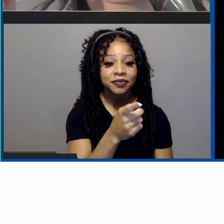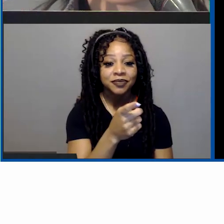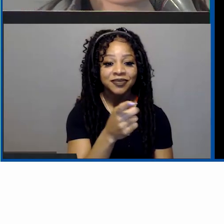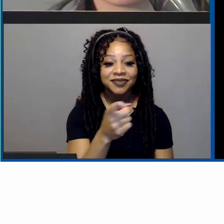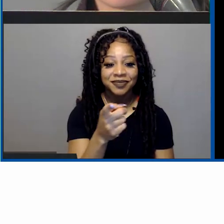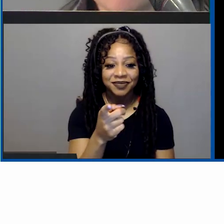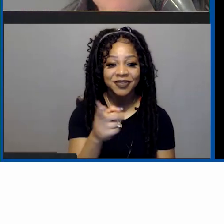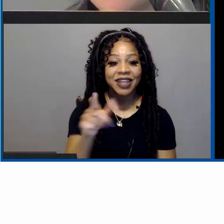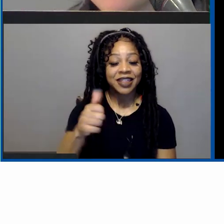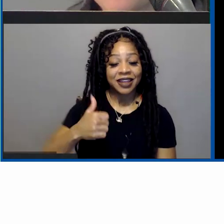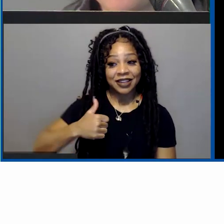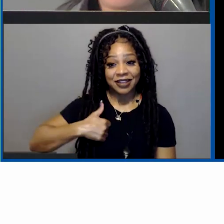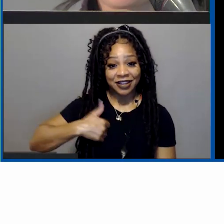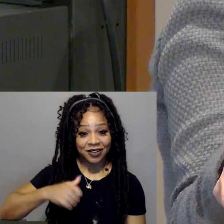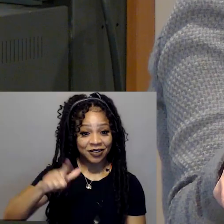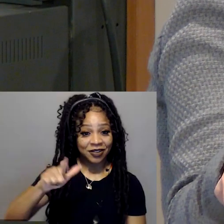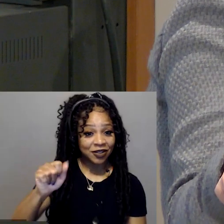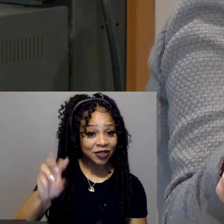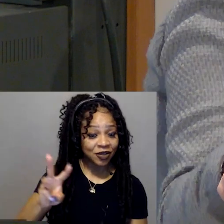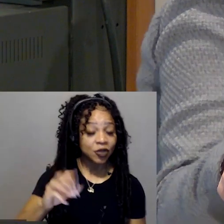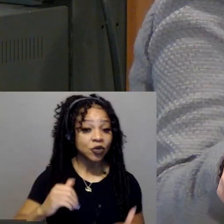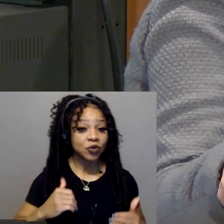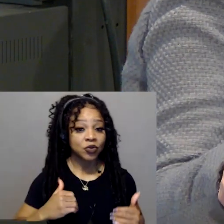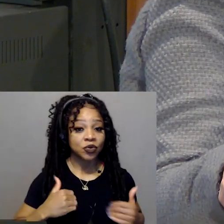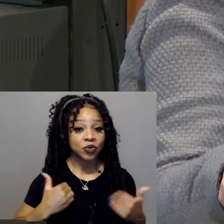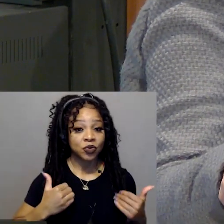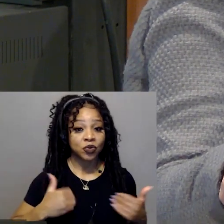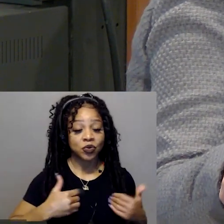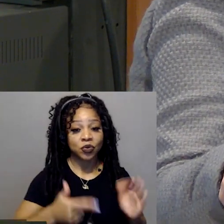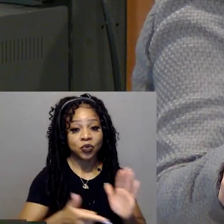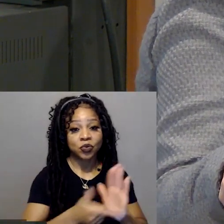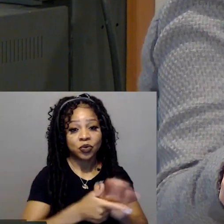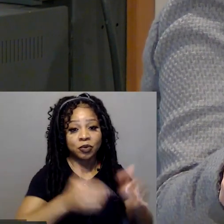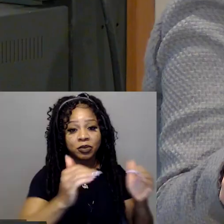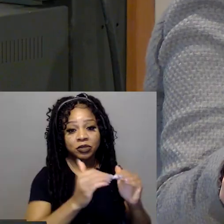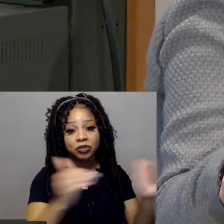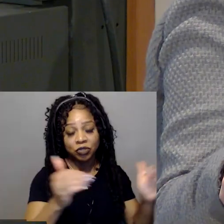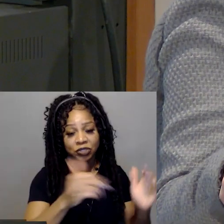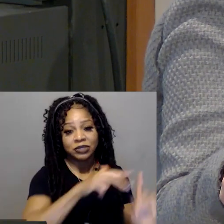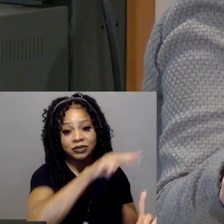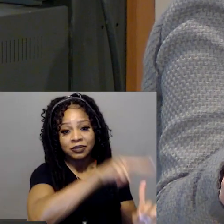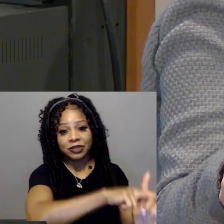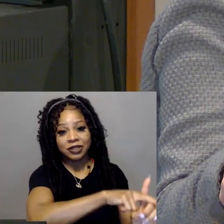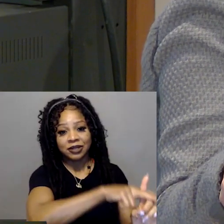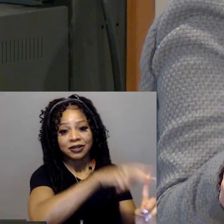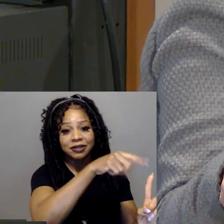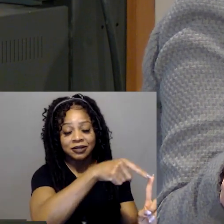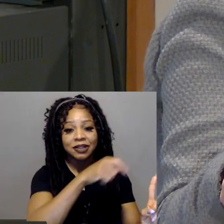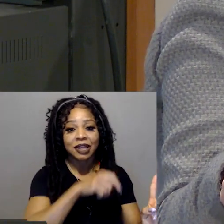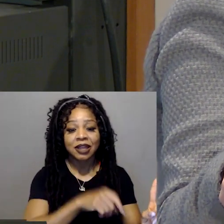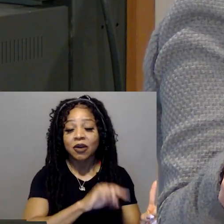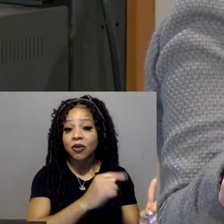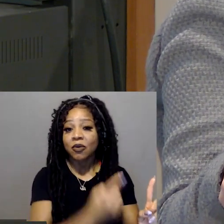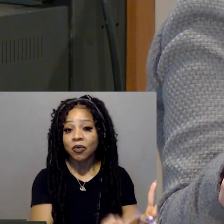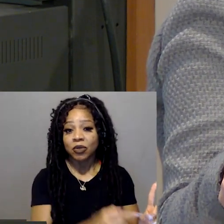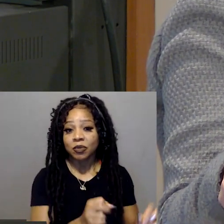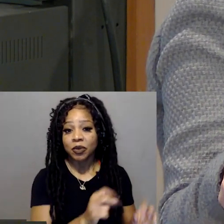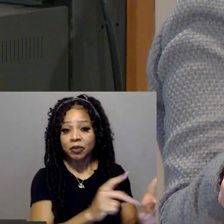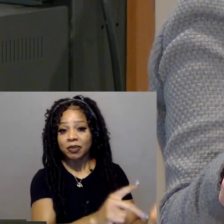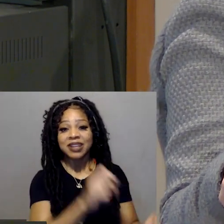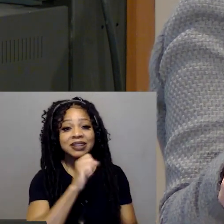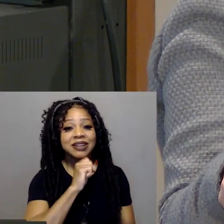And this is Canadian law, so the Youth Criminal Justice Act applies. The Youth Criminal Justice Act only allows a young